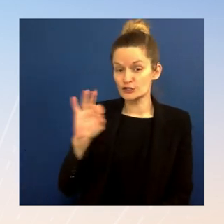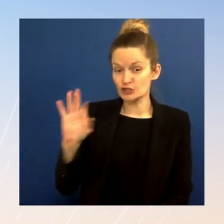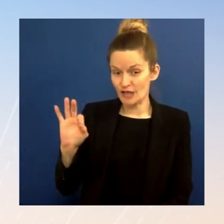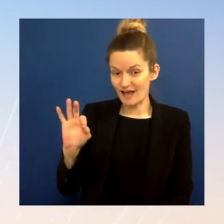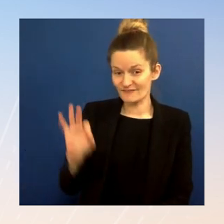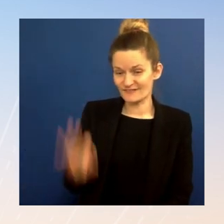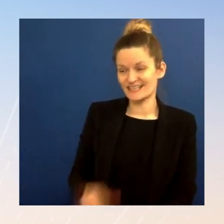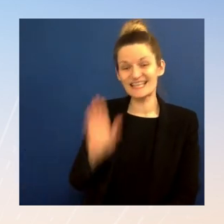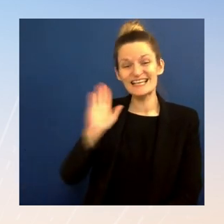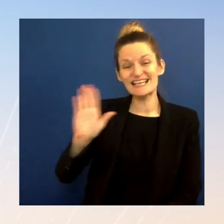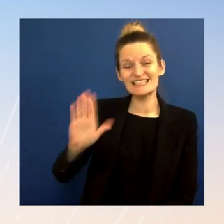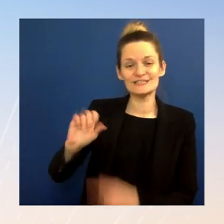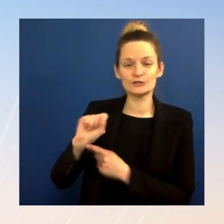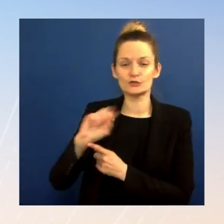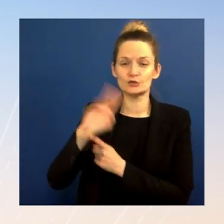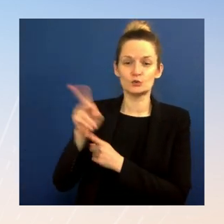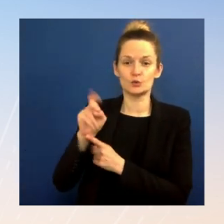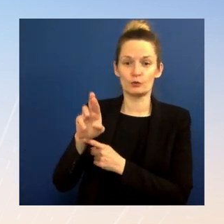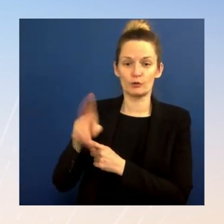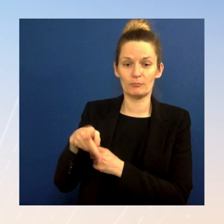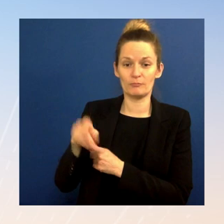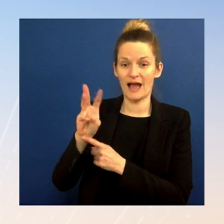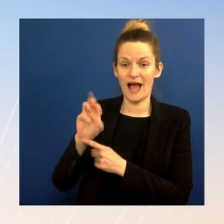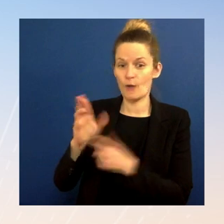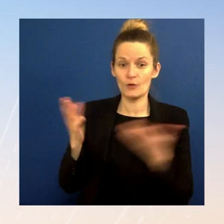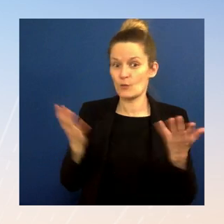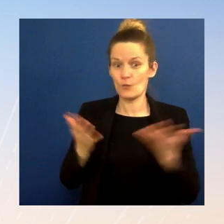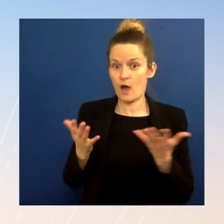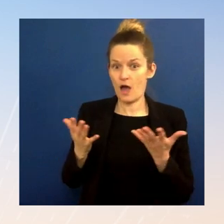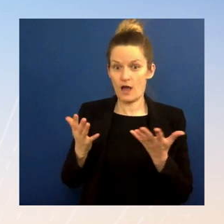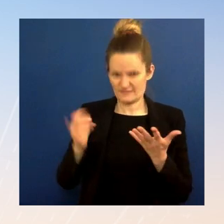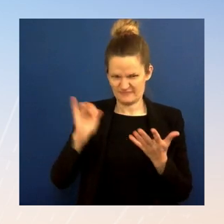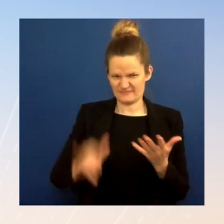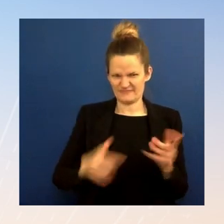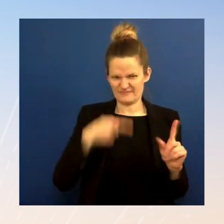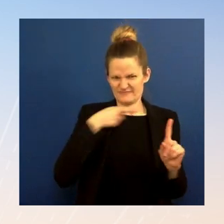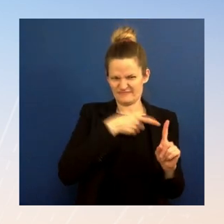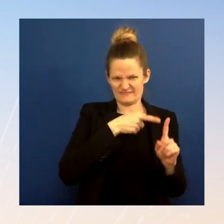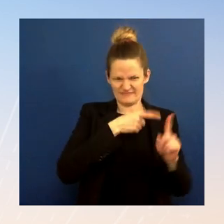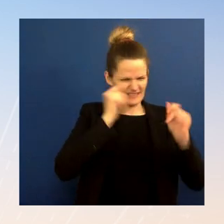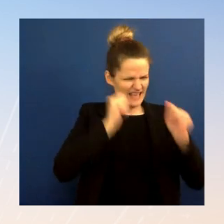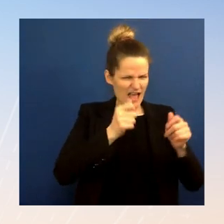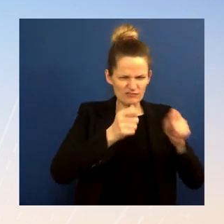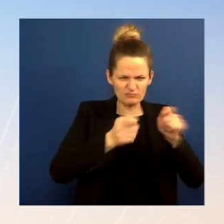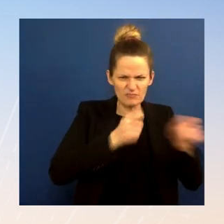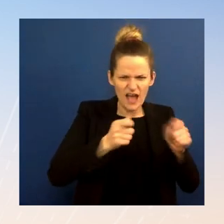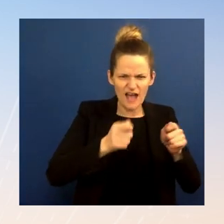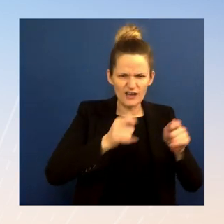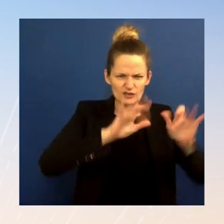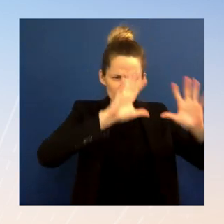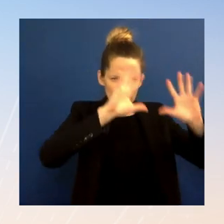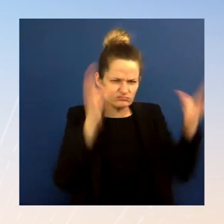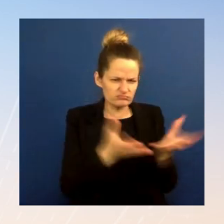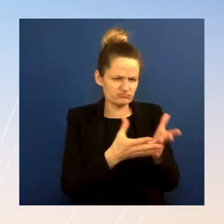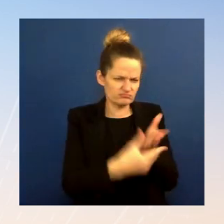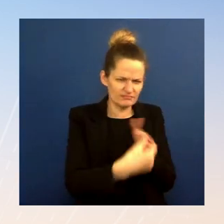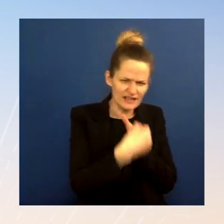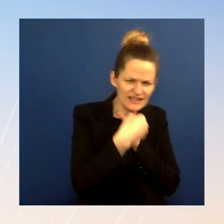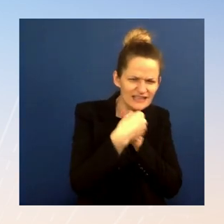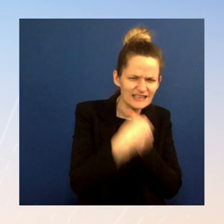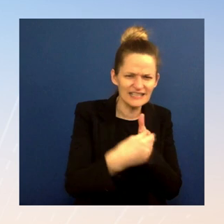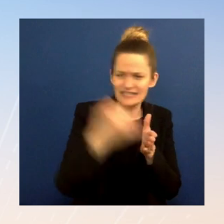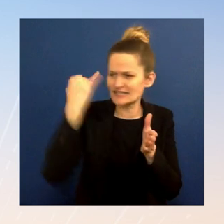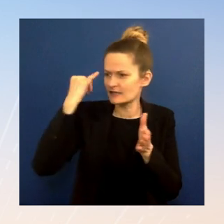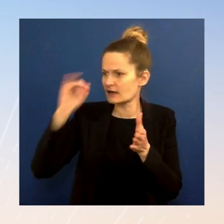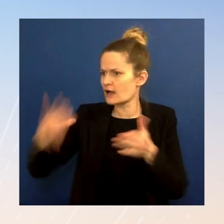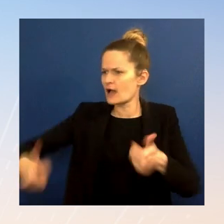has taken those skills to a range of jobs he's had throughout his career, including in the Obama-Biden administration